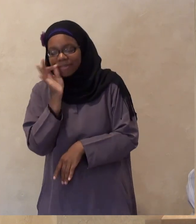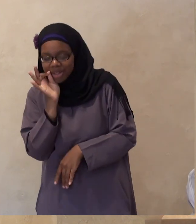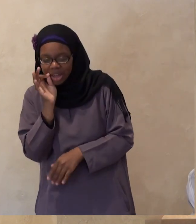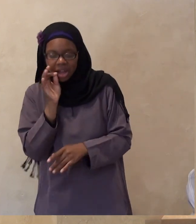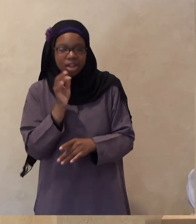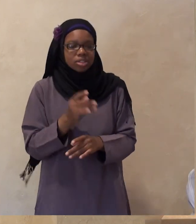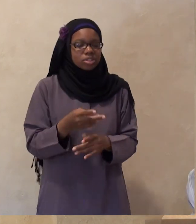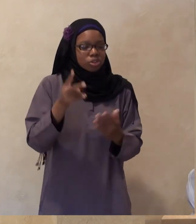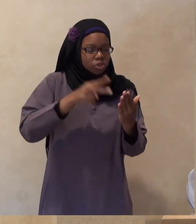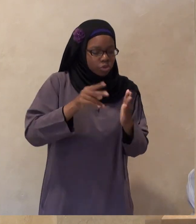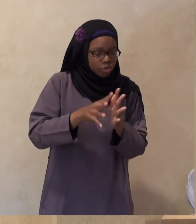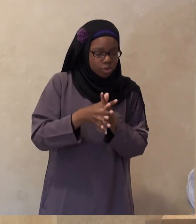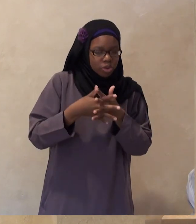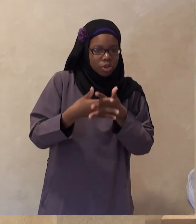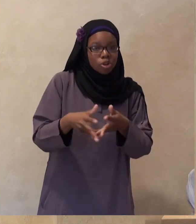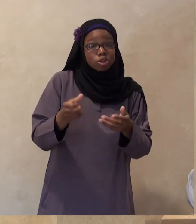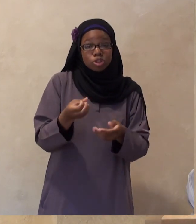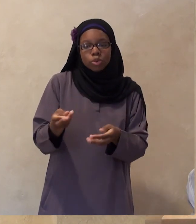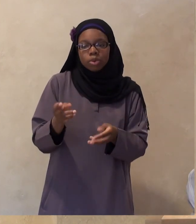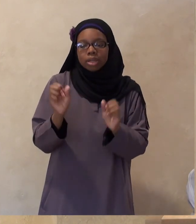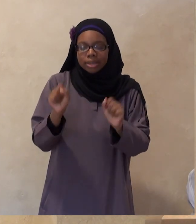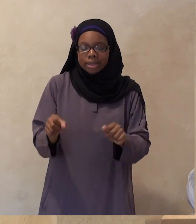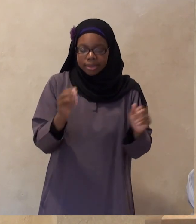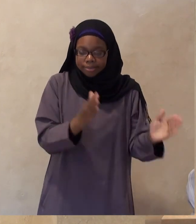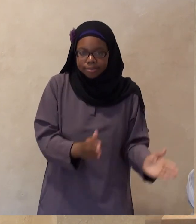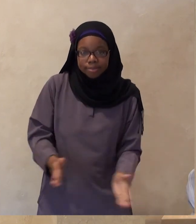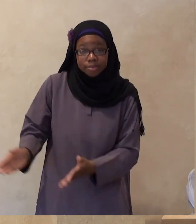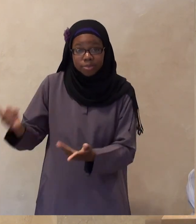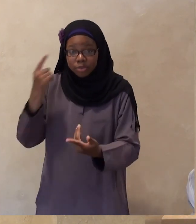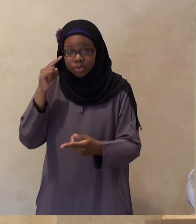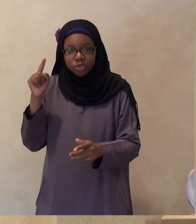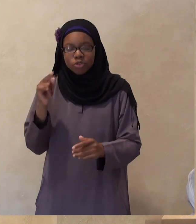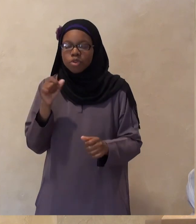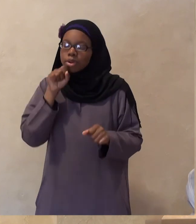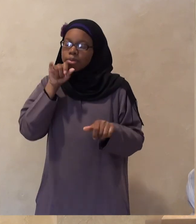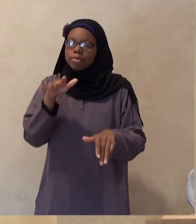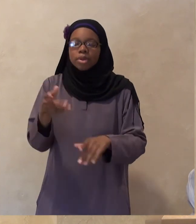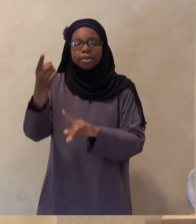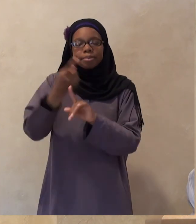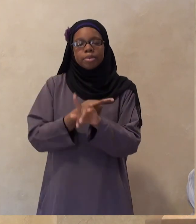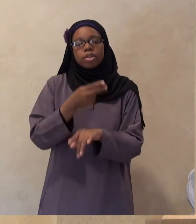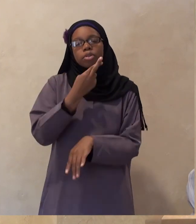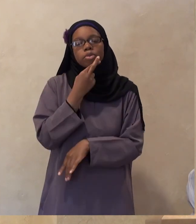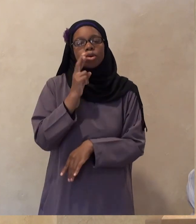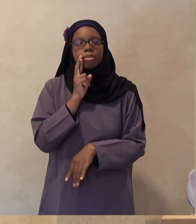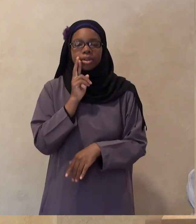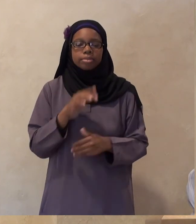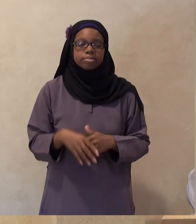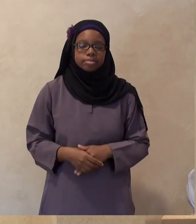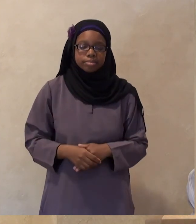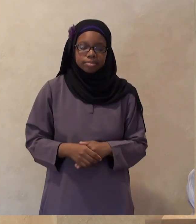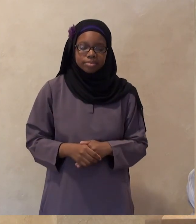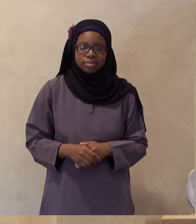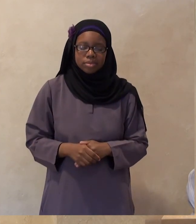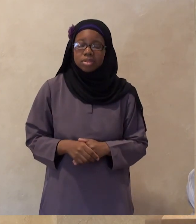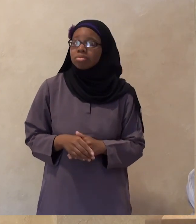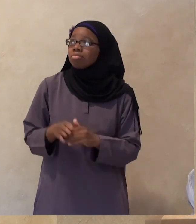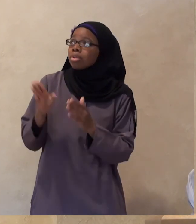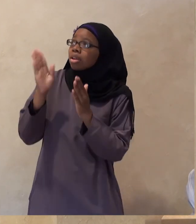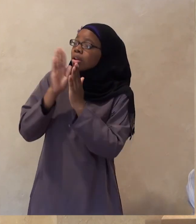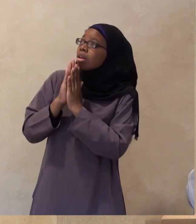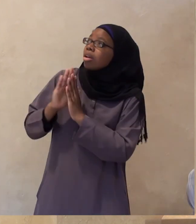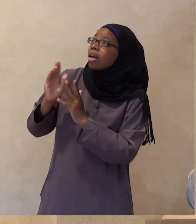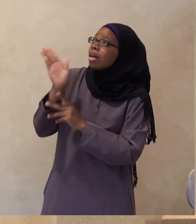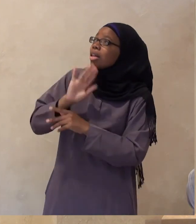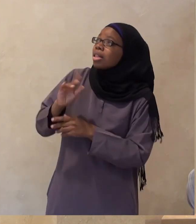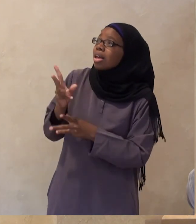prepared for the month, for the blessed month with which to come, which is the month of Ramadan. May Allah subhanahu wa ta'ala accept all our ibadat.